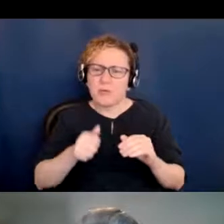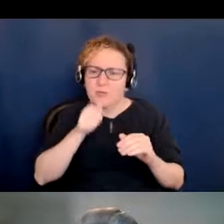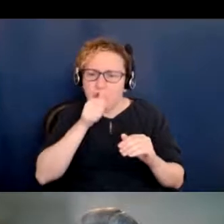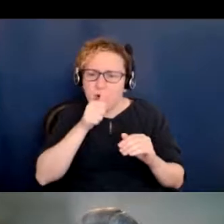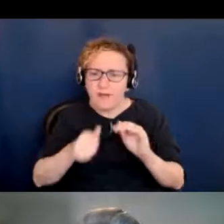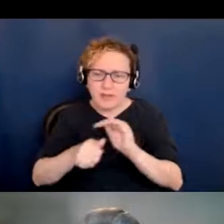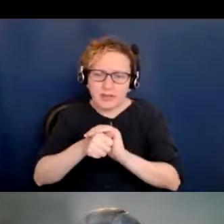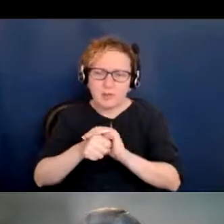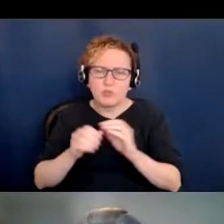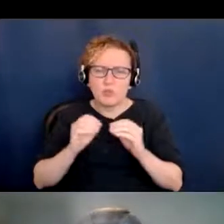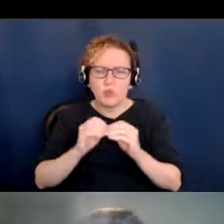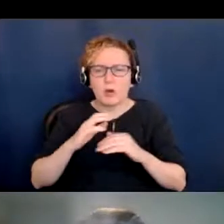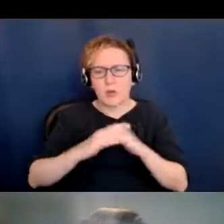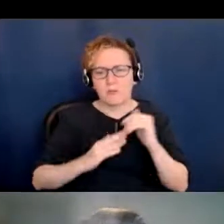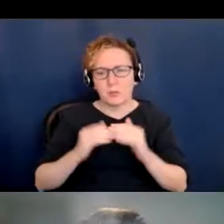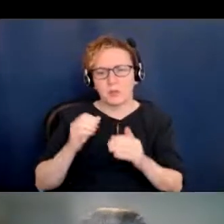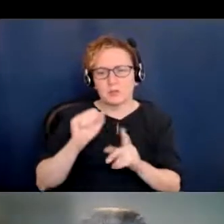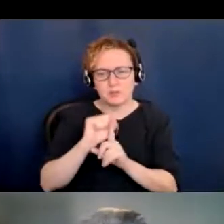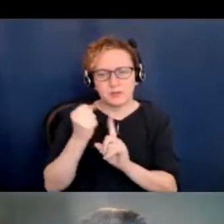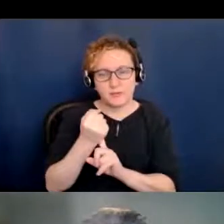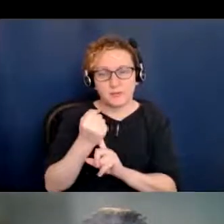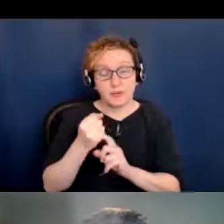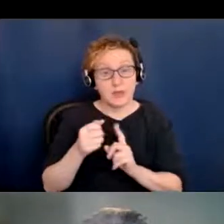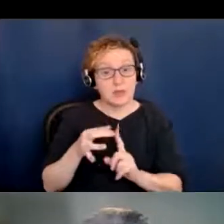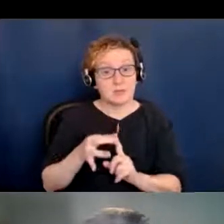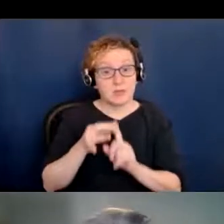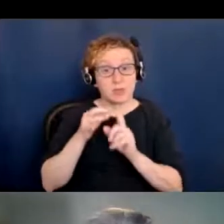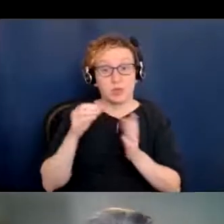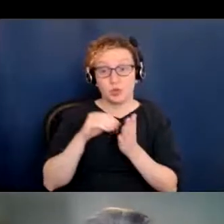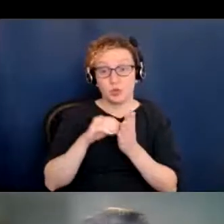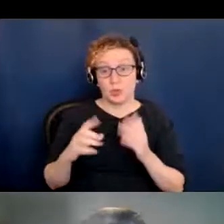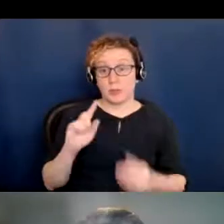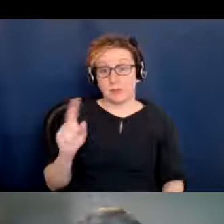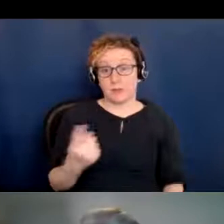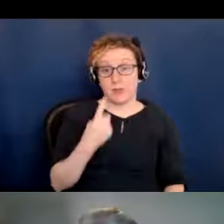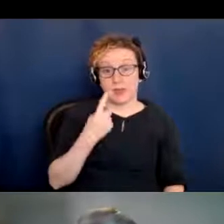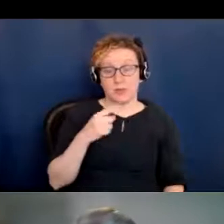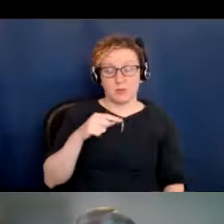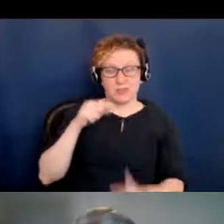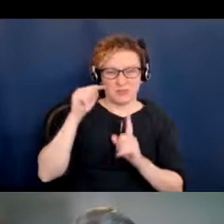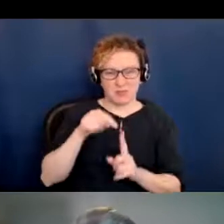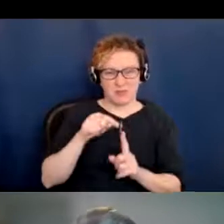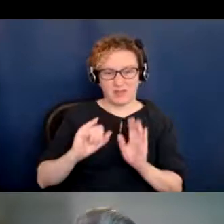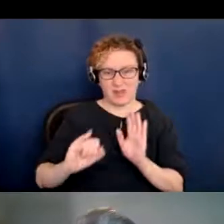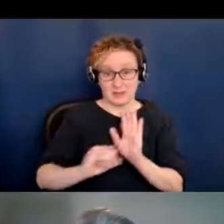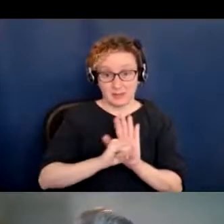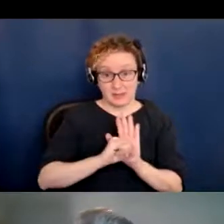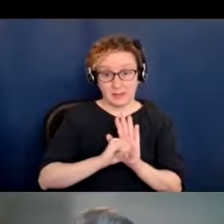when a student may be coming in with, you know, specific identity